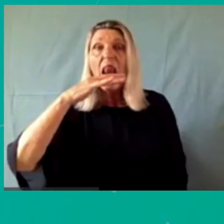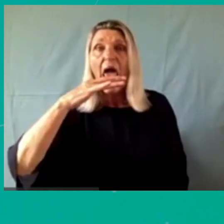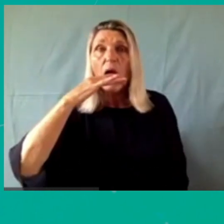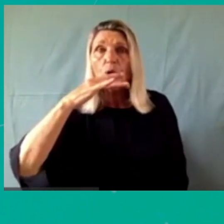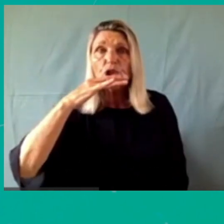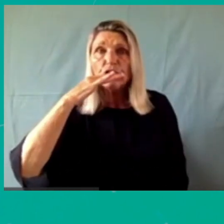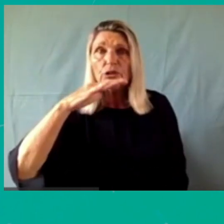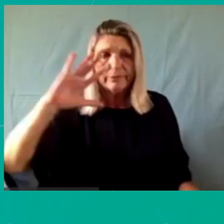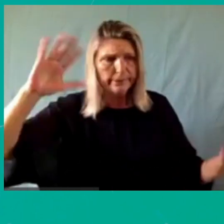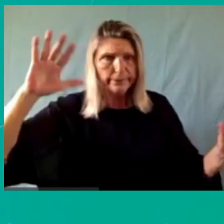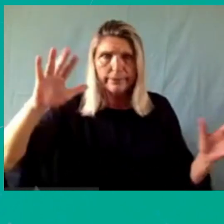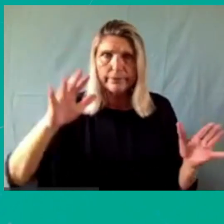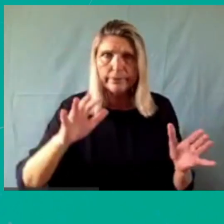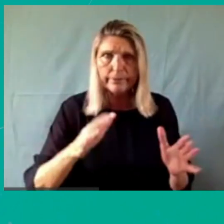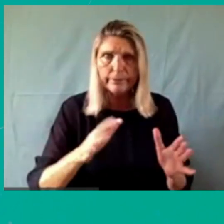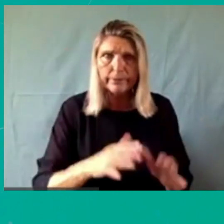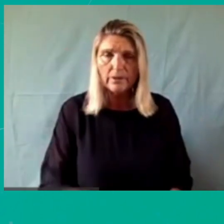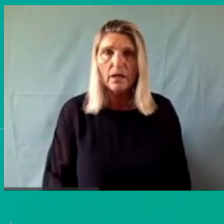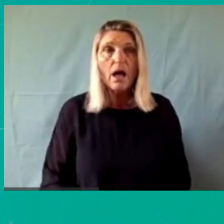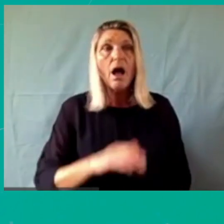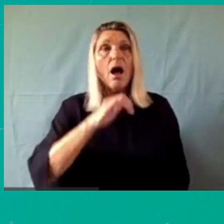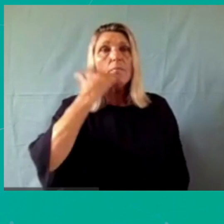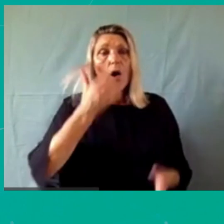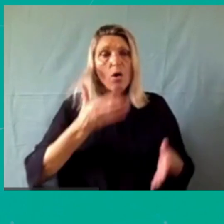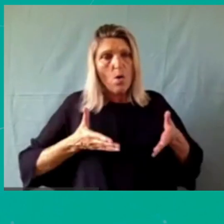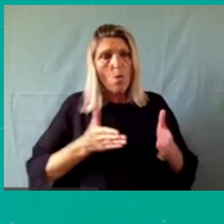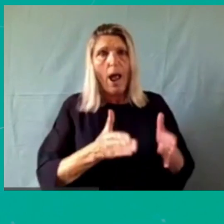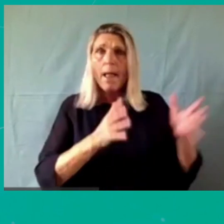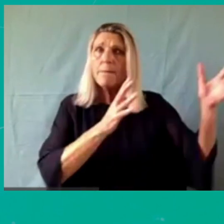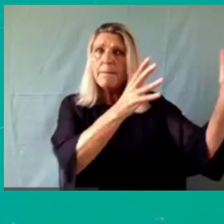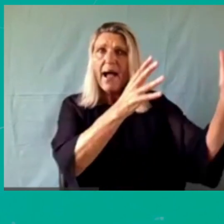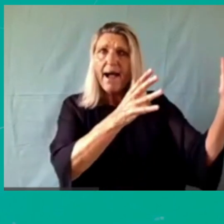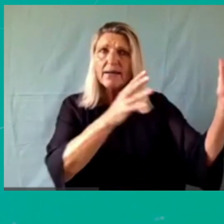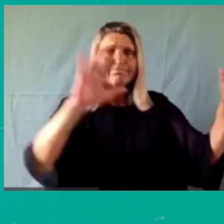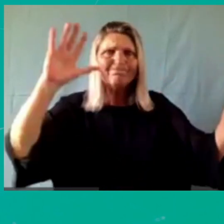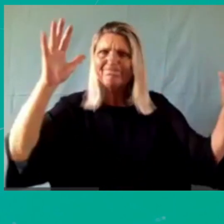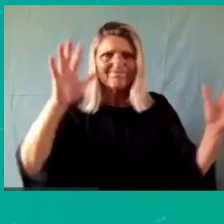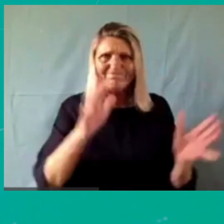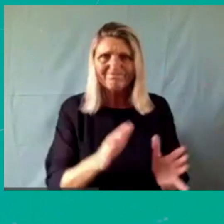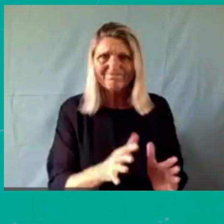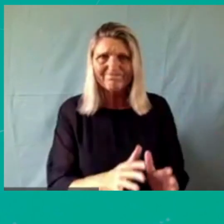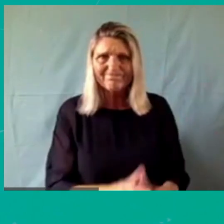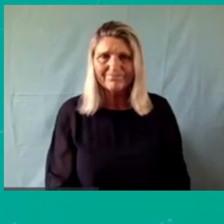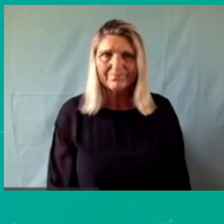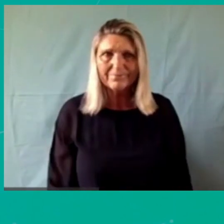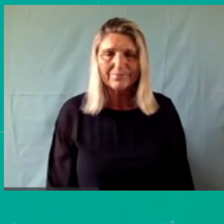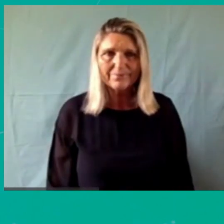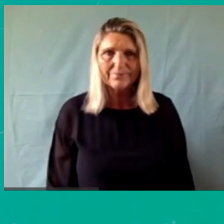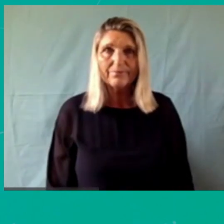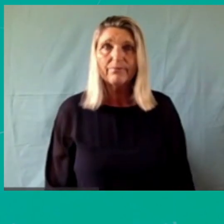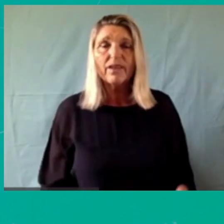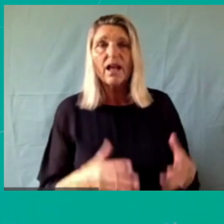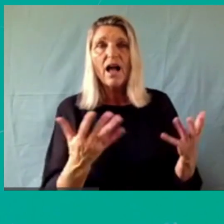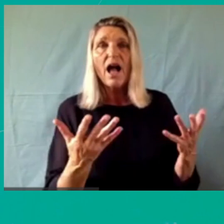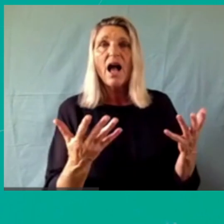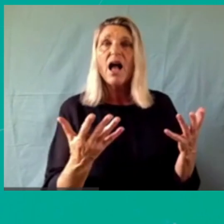social structures, including the inherent balance and complementarity of tāne and wahine and